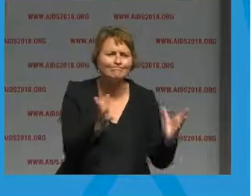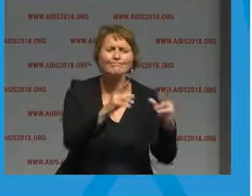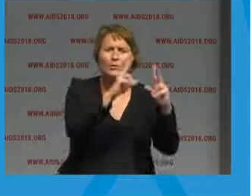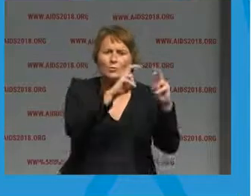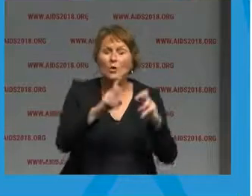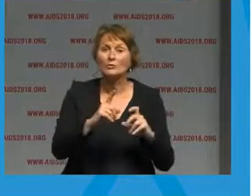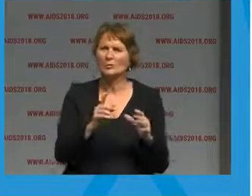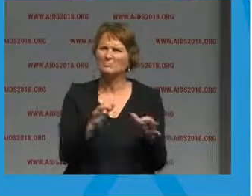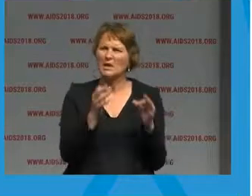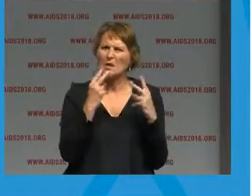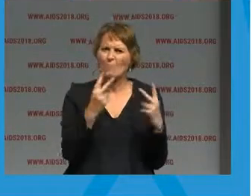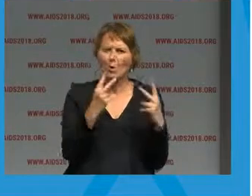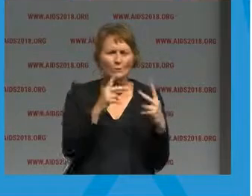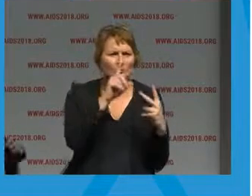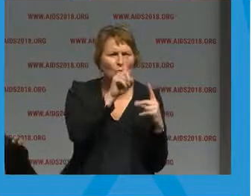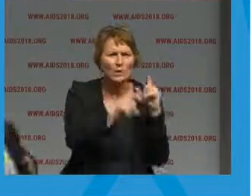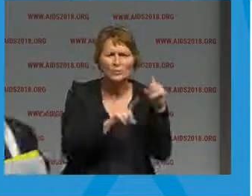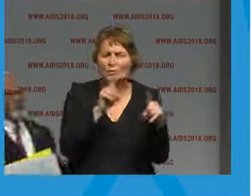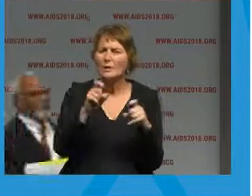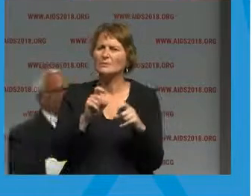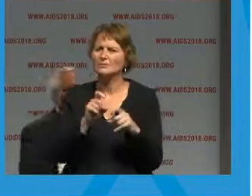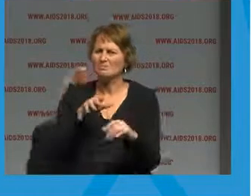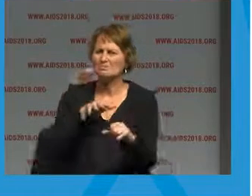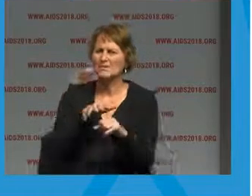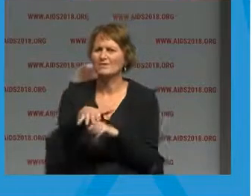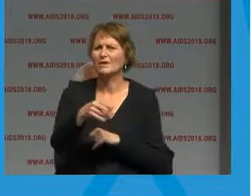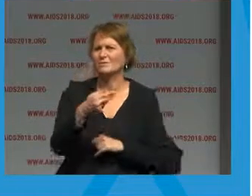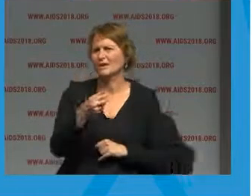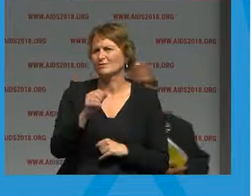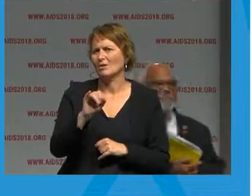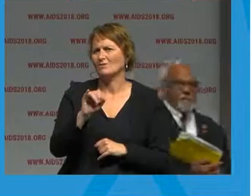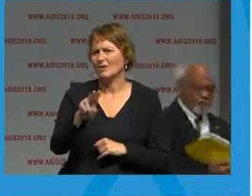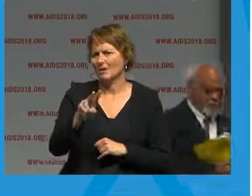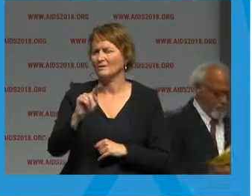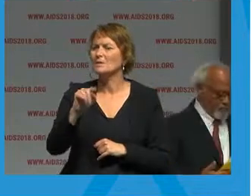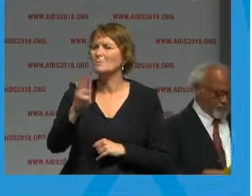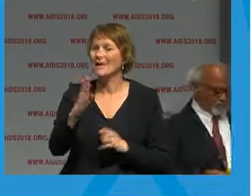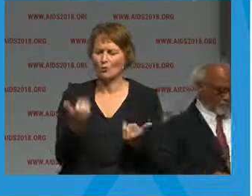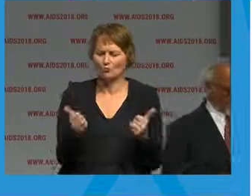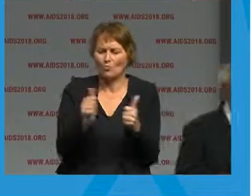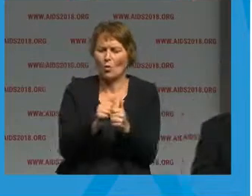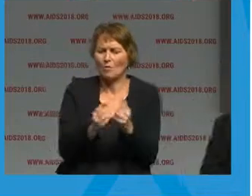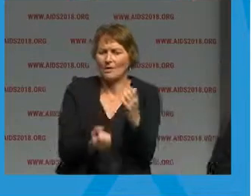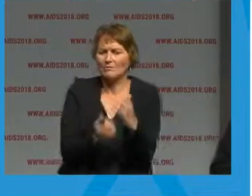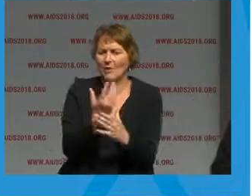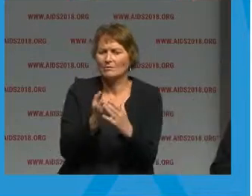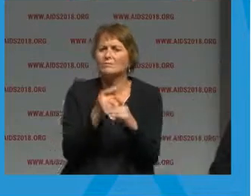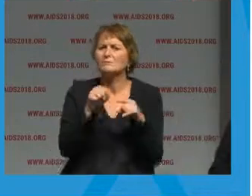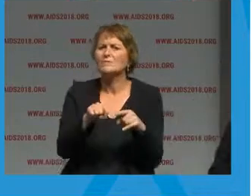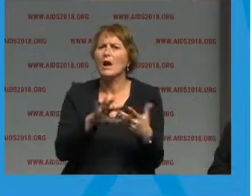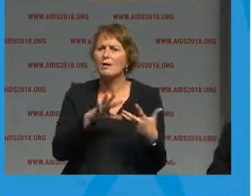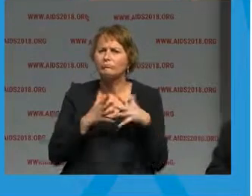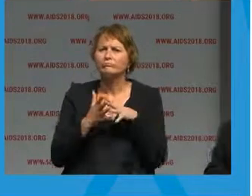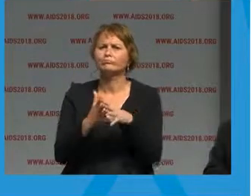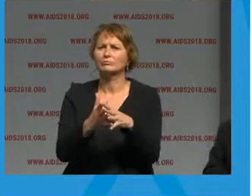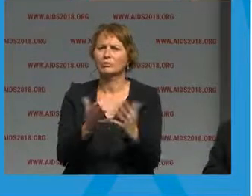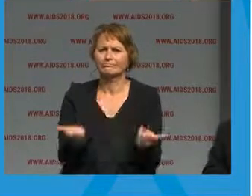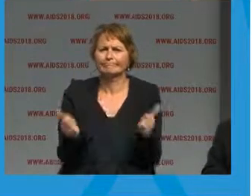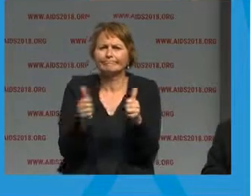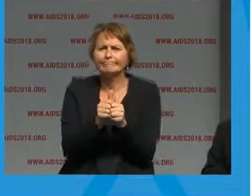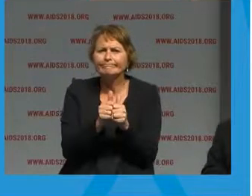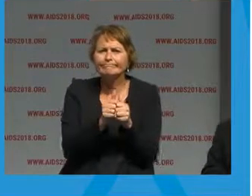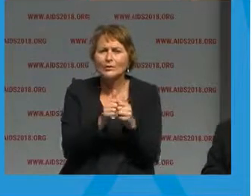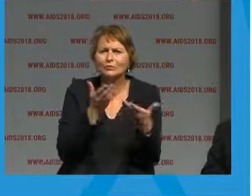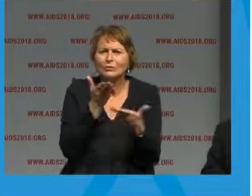research questions that affect TB-HIV co-infection and operational effectiveness of implementing core collaborative